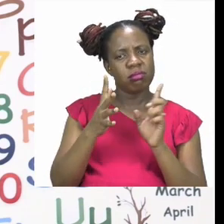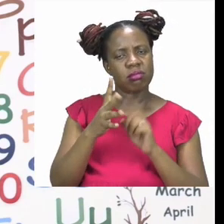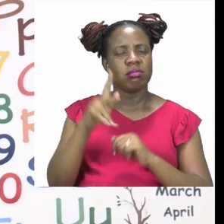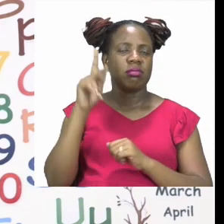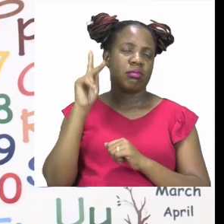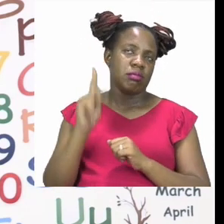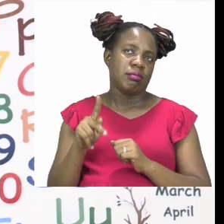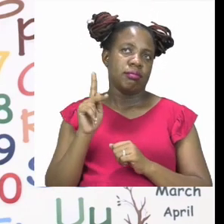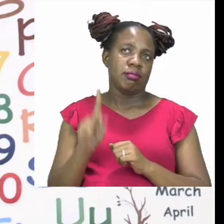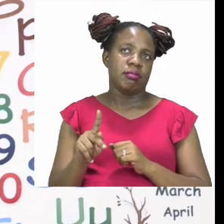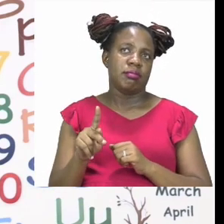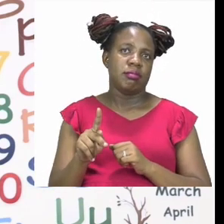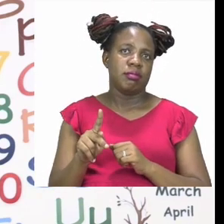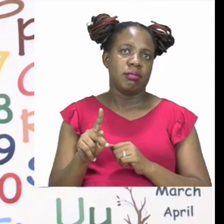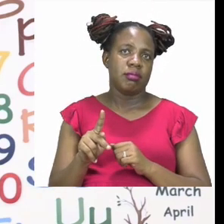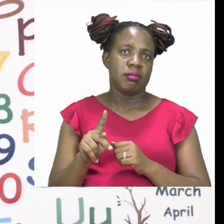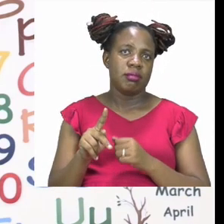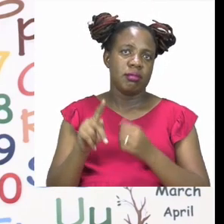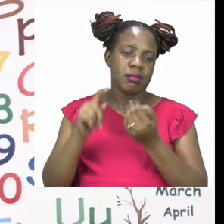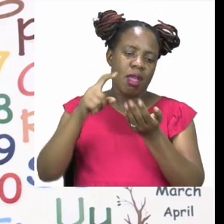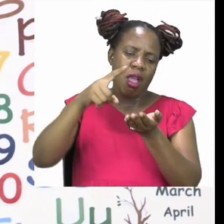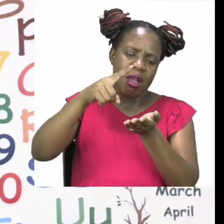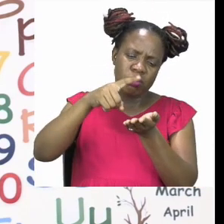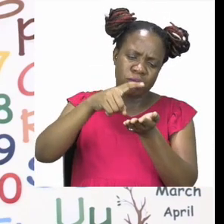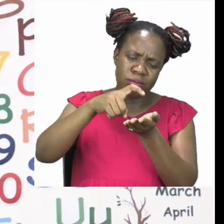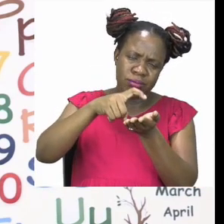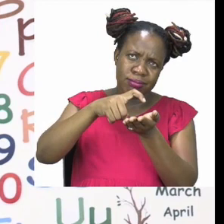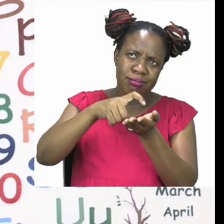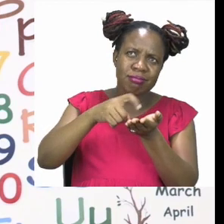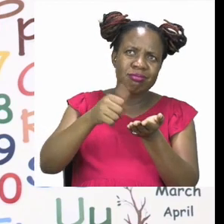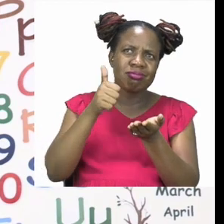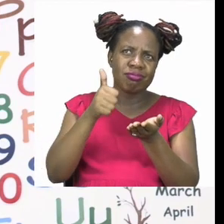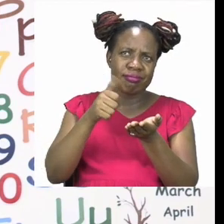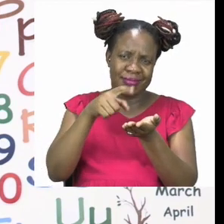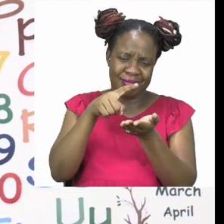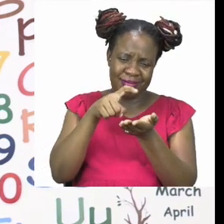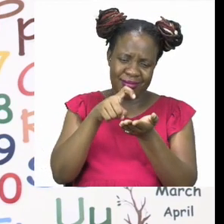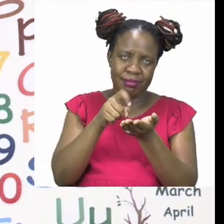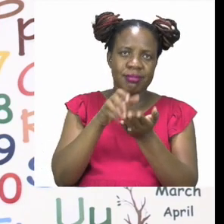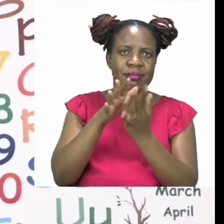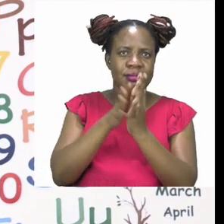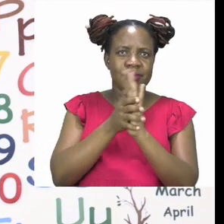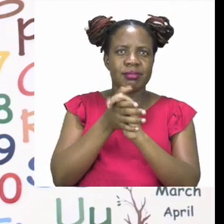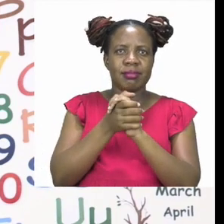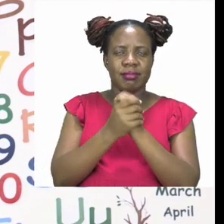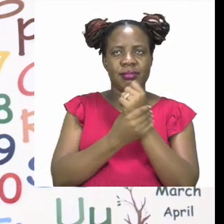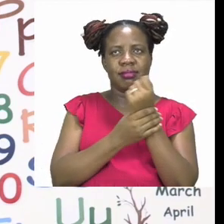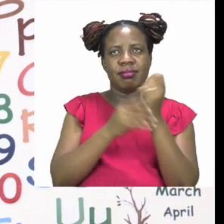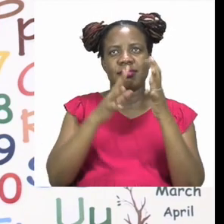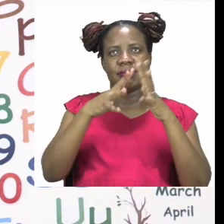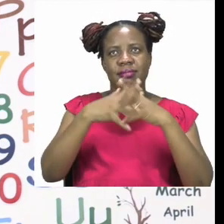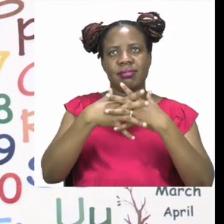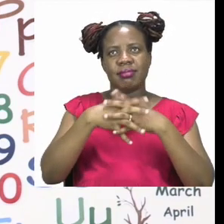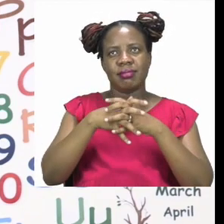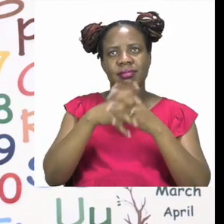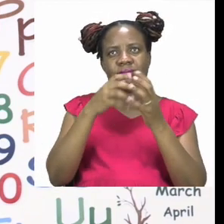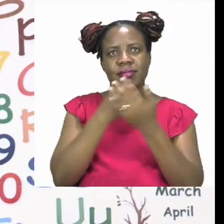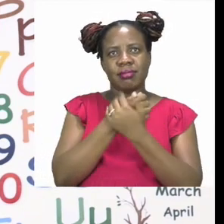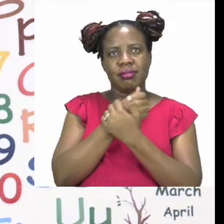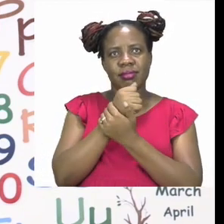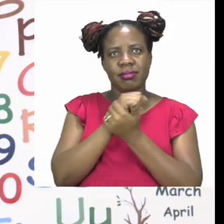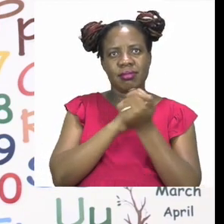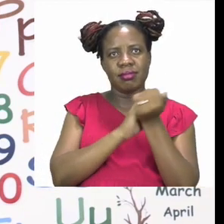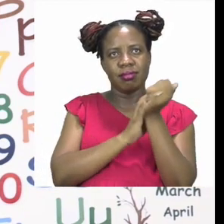So let's make sure we put enough sanitizer on our hands to make sure that we cover